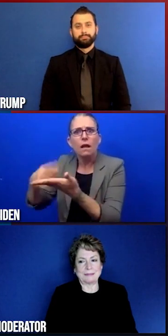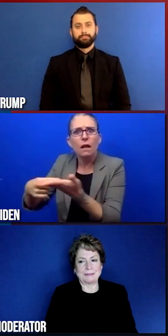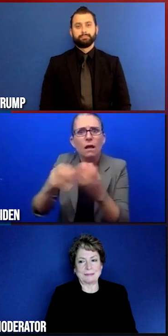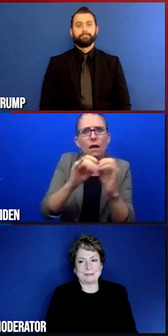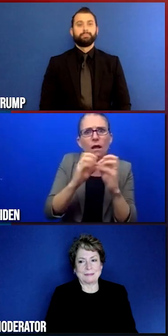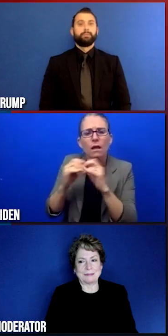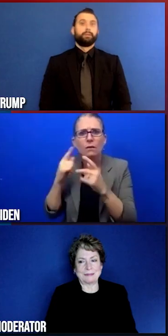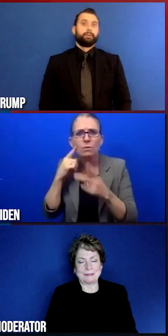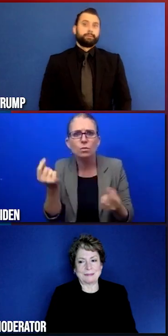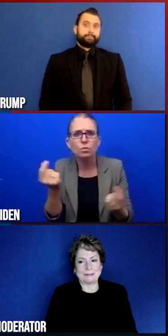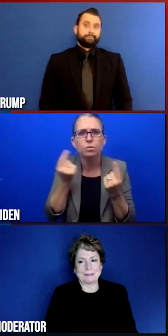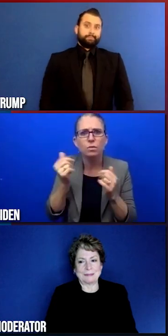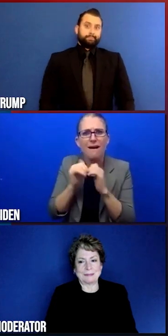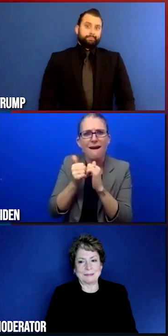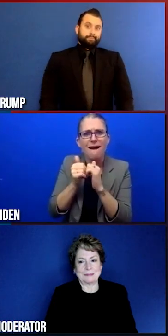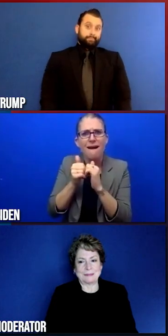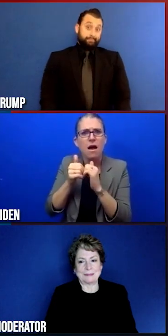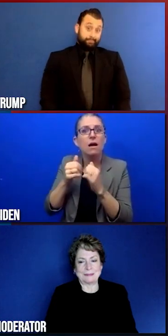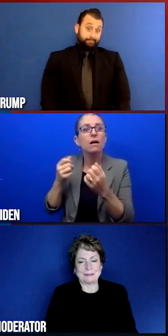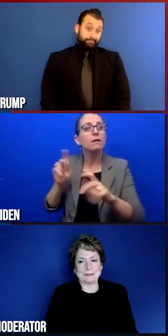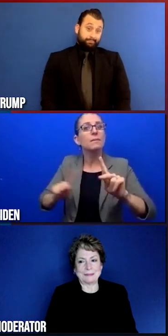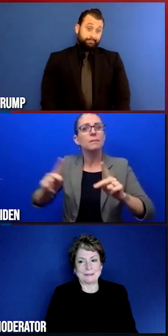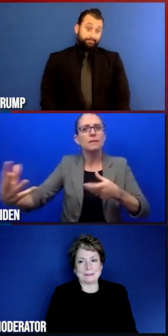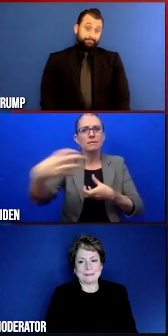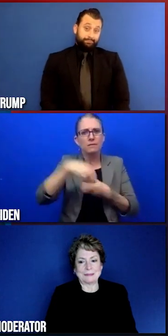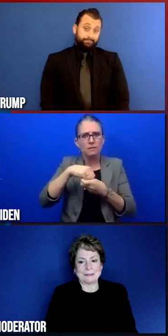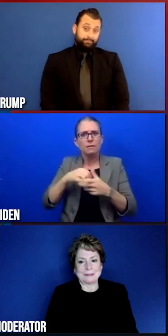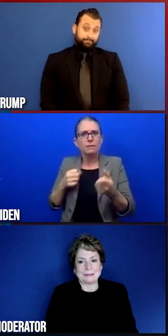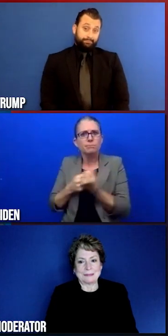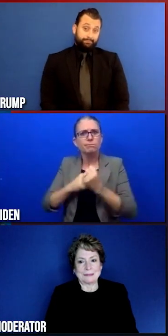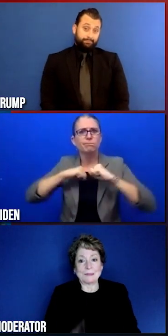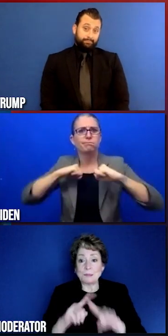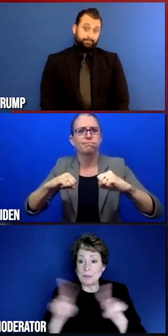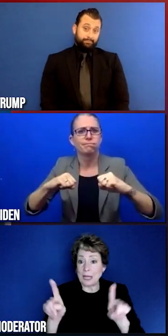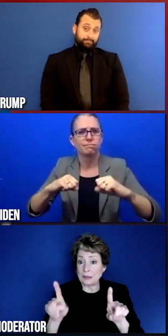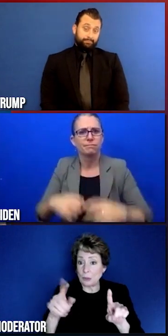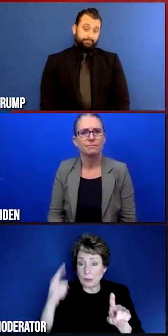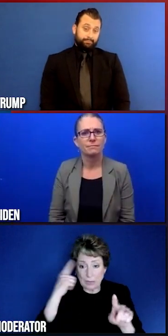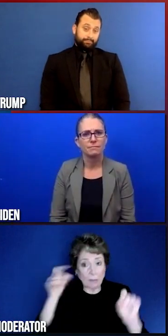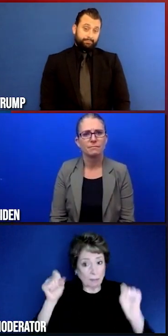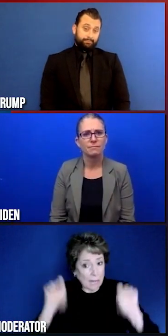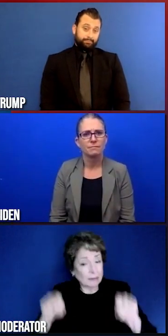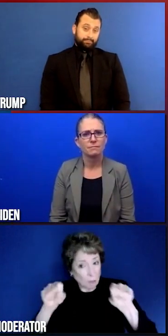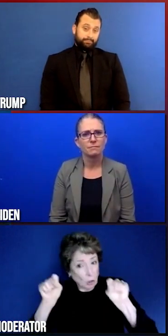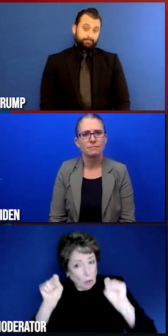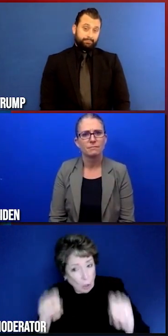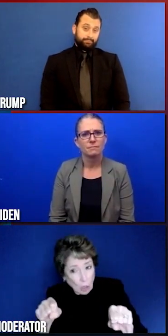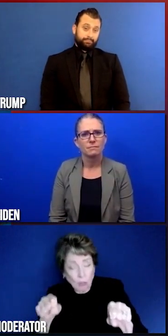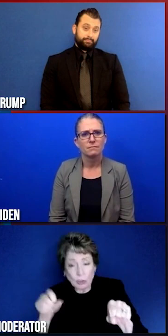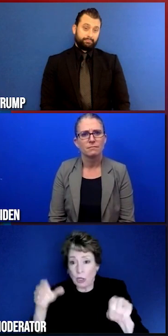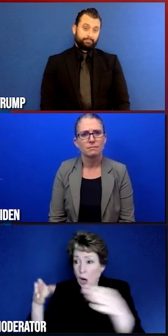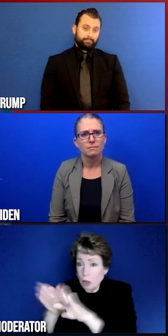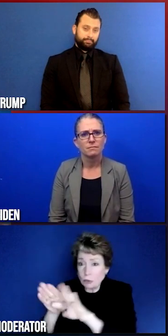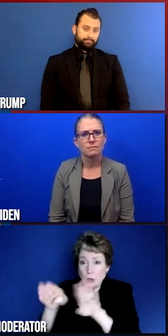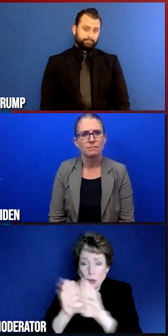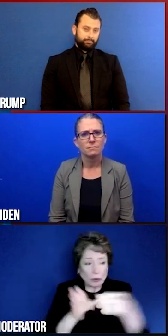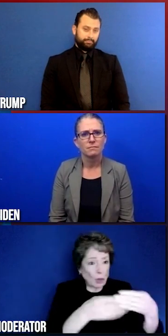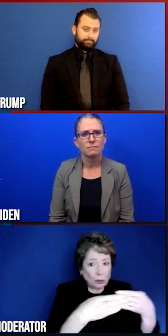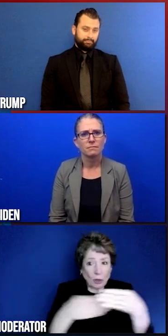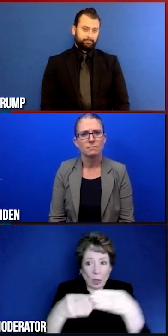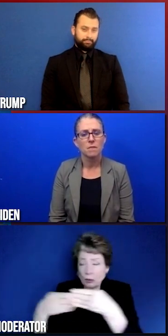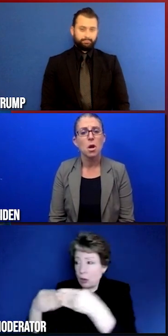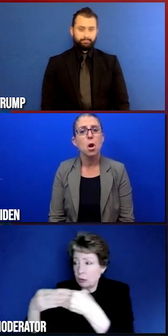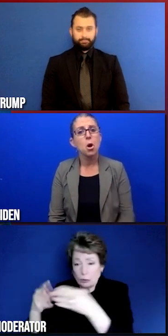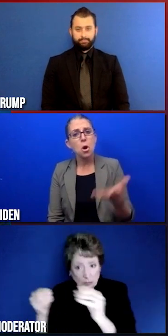the capacity. But you haven't ruled out more shutdowns. Well, no, I'm not shutting down the nation, but you need